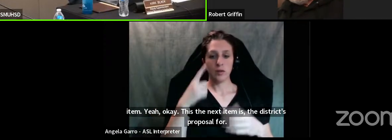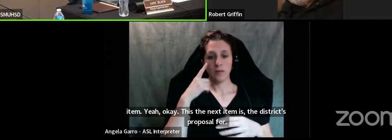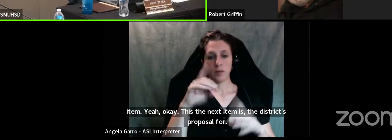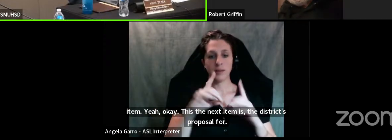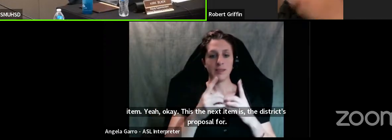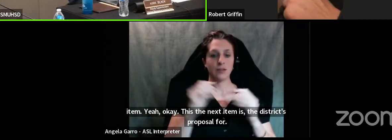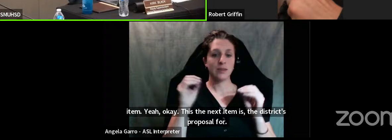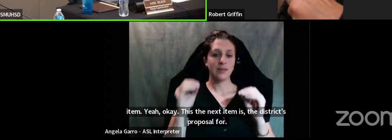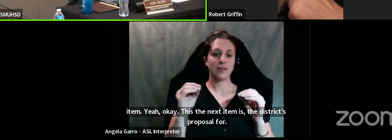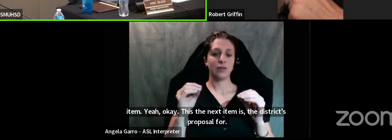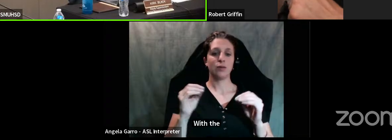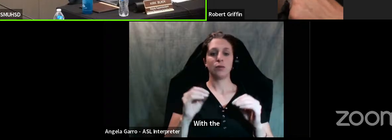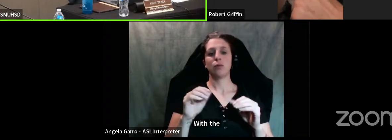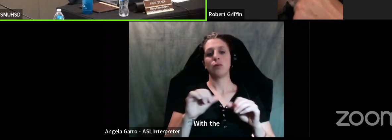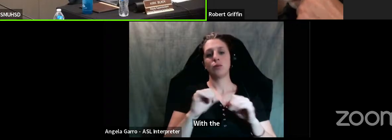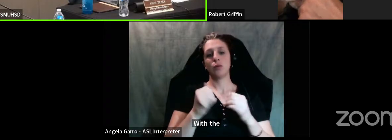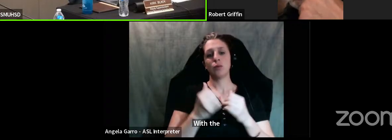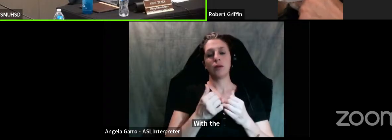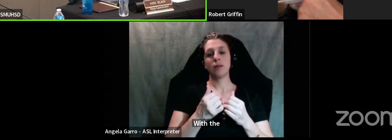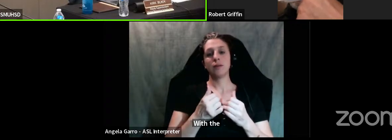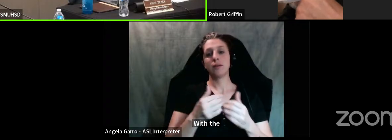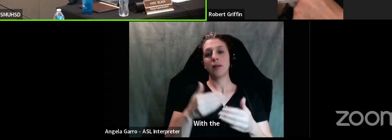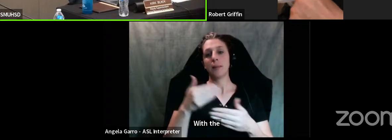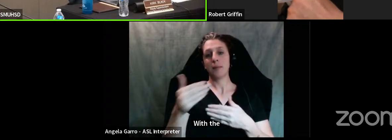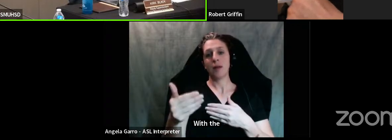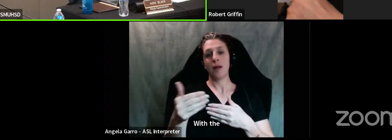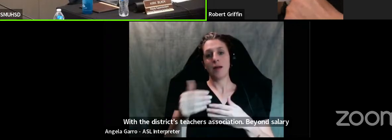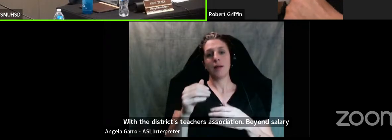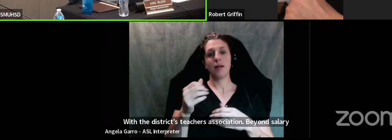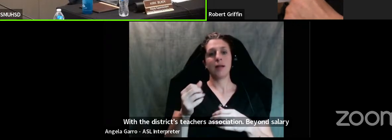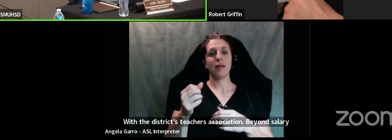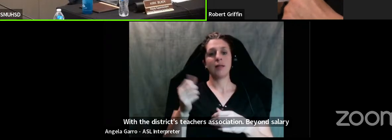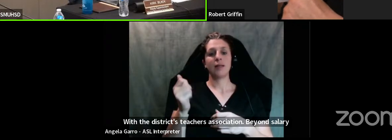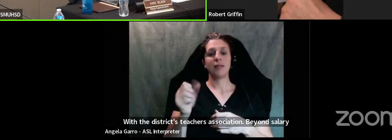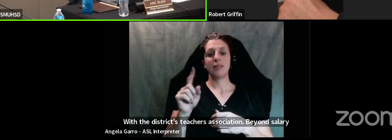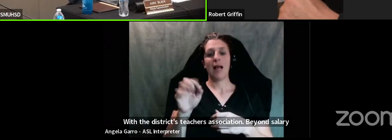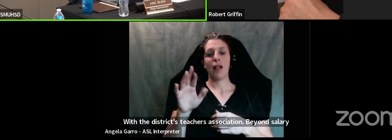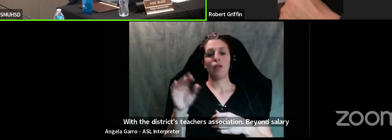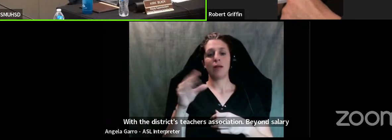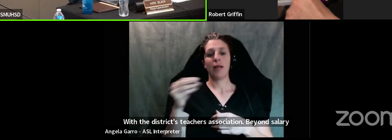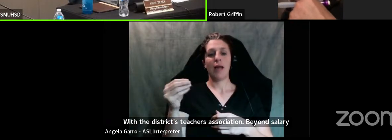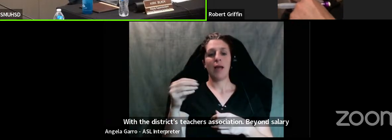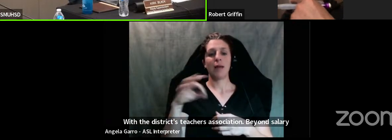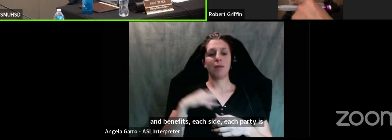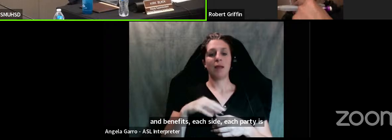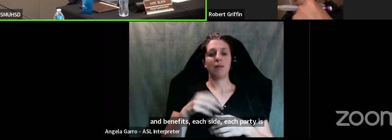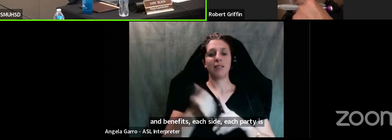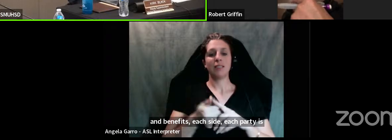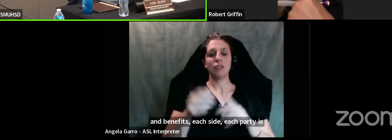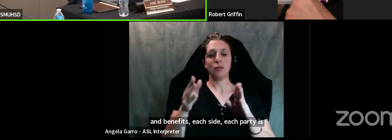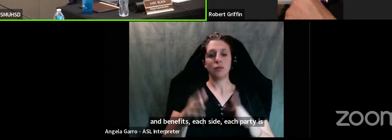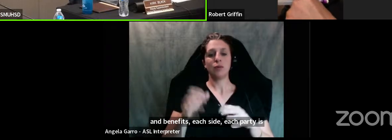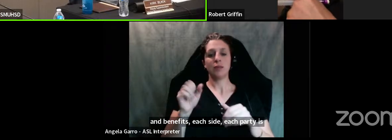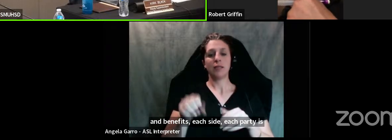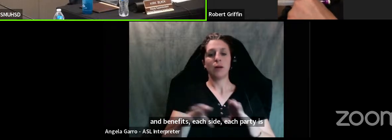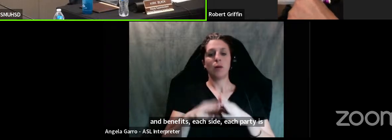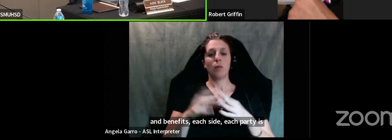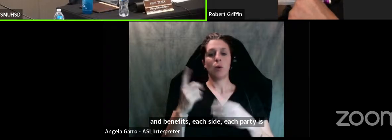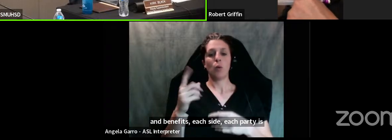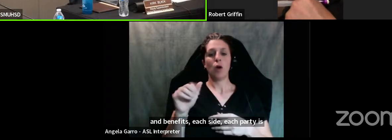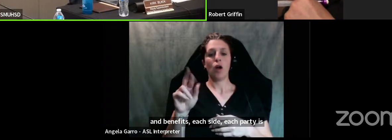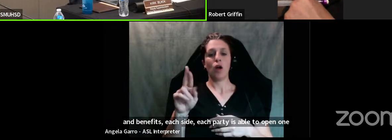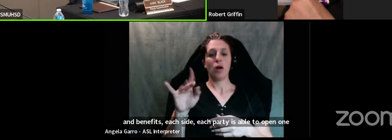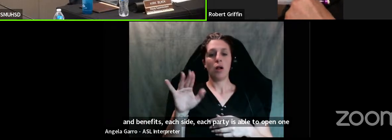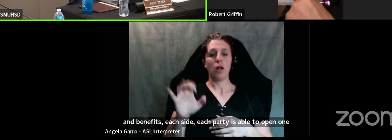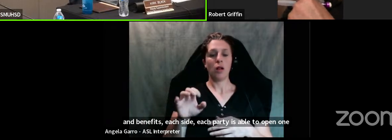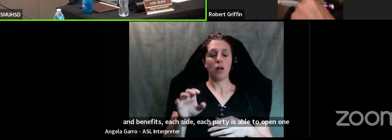Teachers Association. Beyond salary and benefits, each party is able to open one article. The district proposes